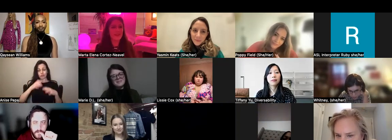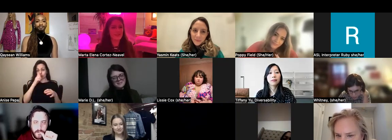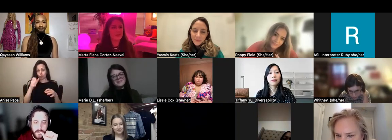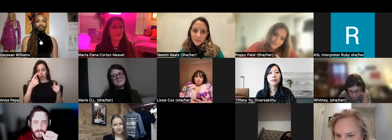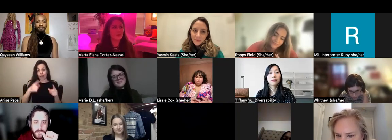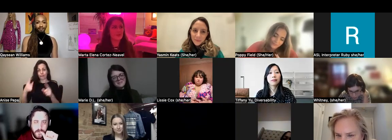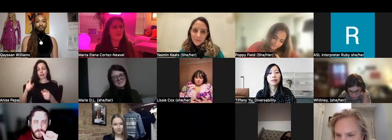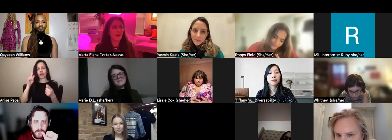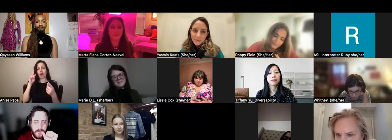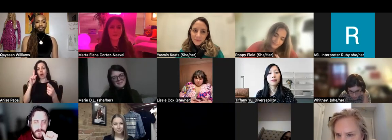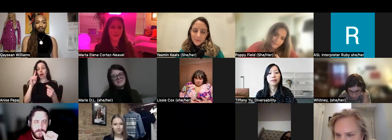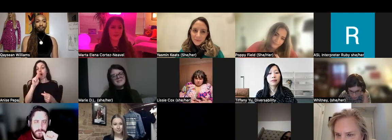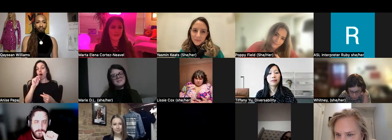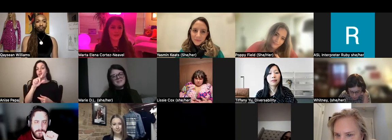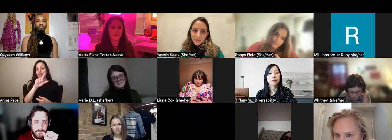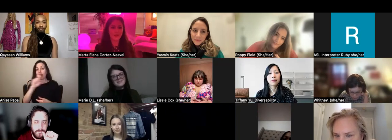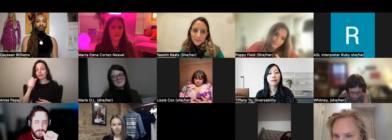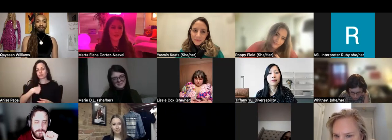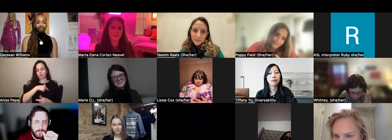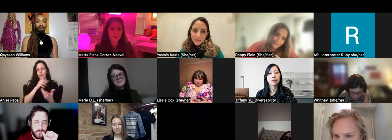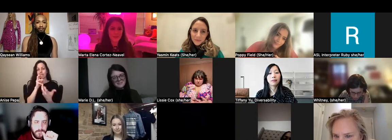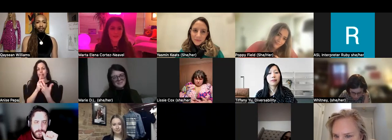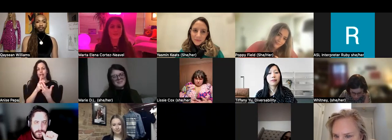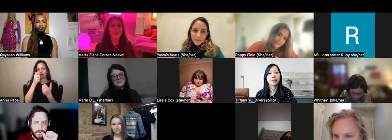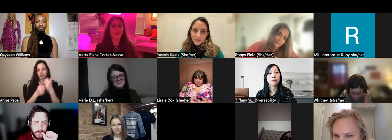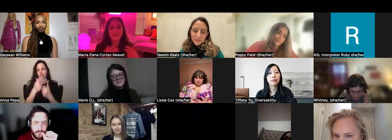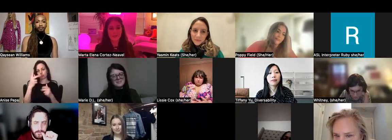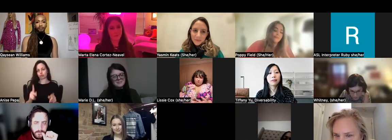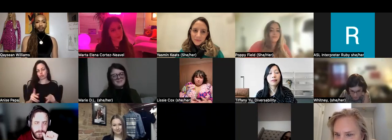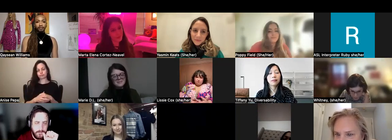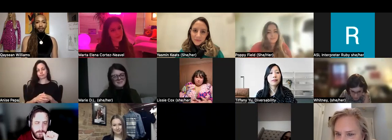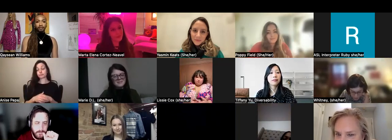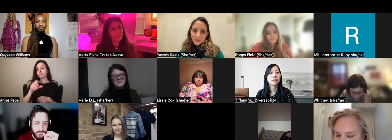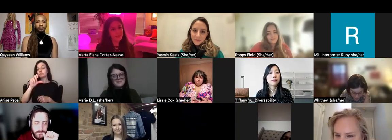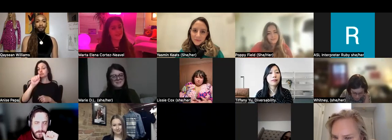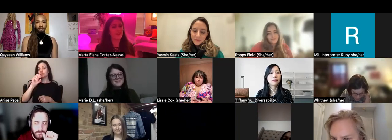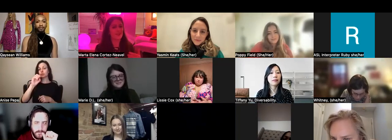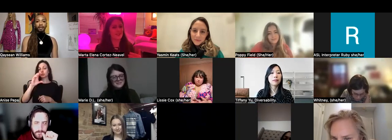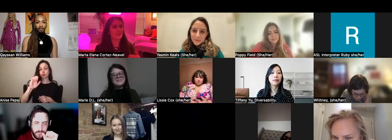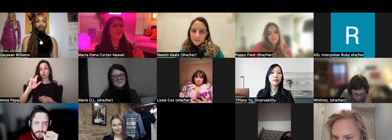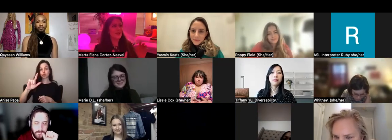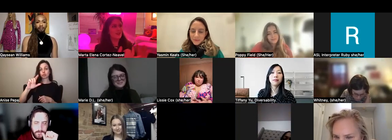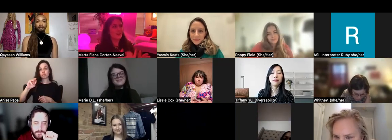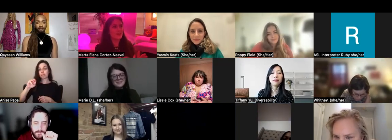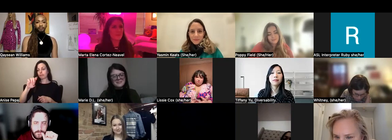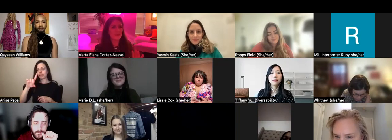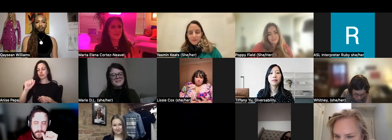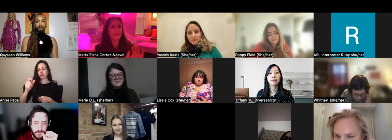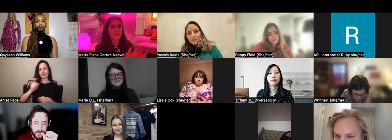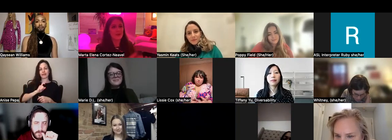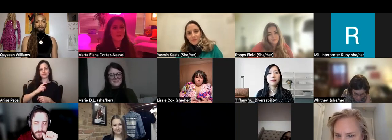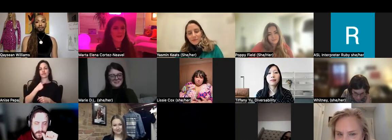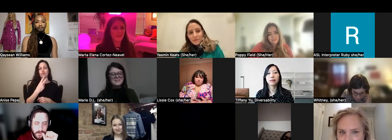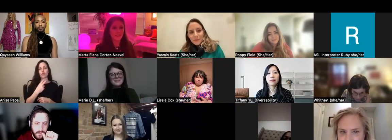it to everyone. Like social media is giving all of us a voice finally. It's not just the